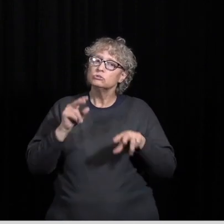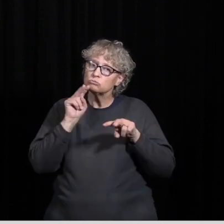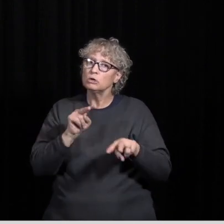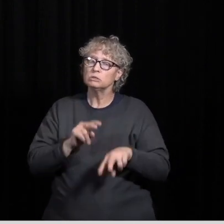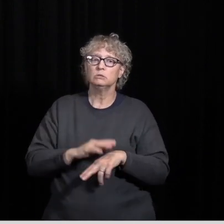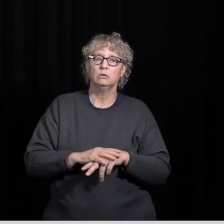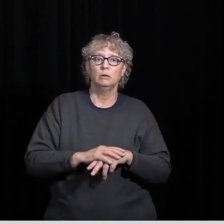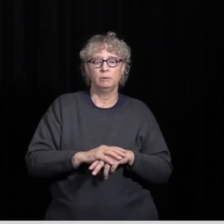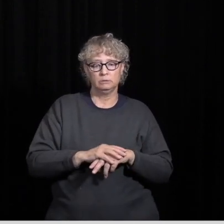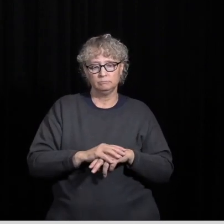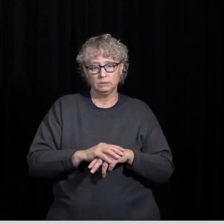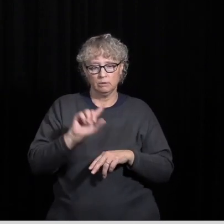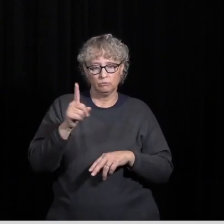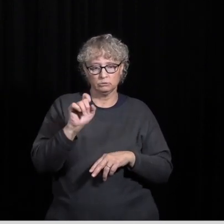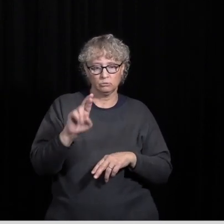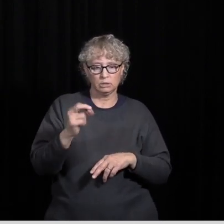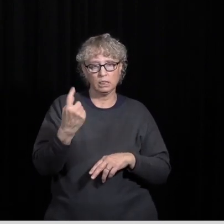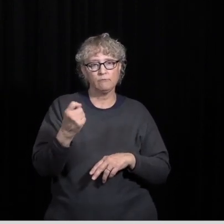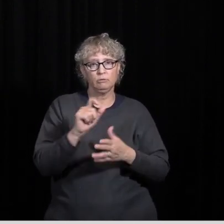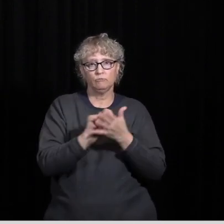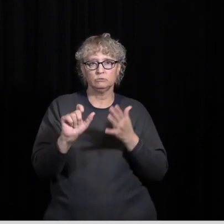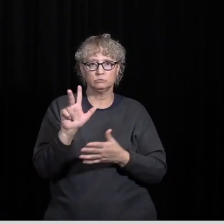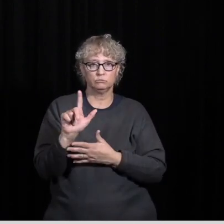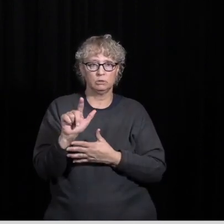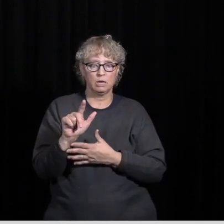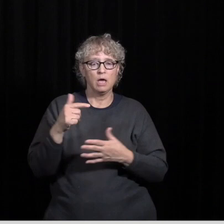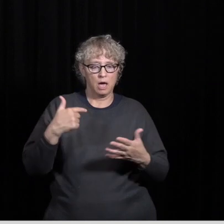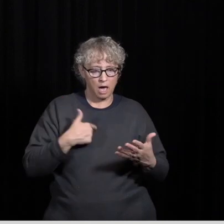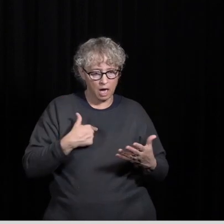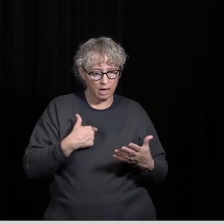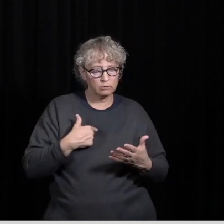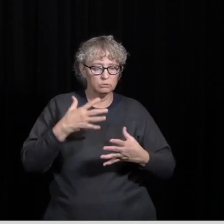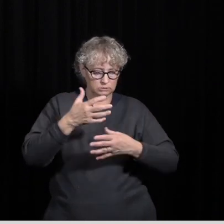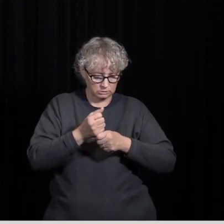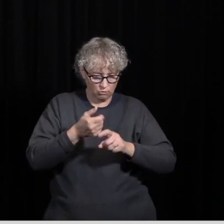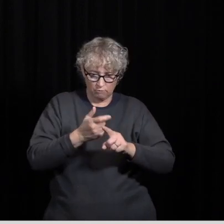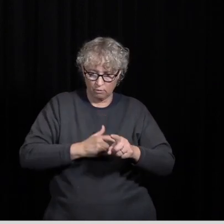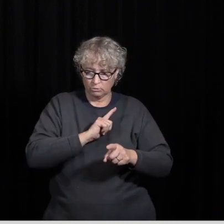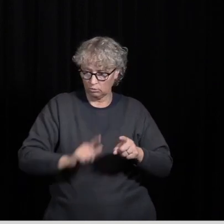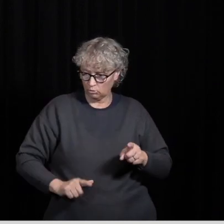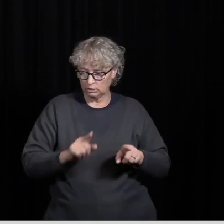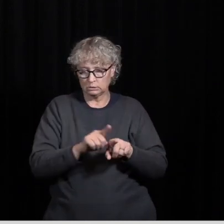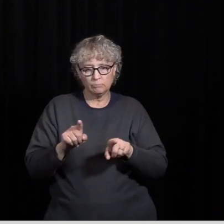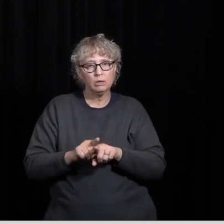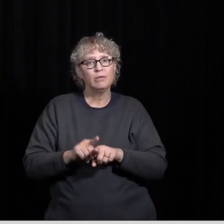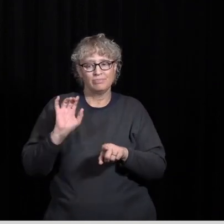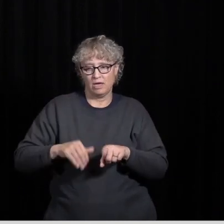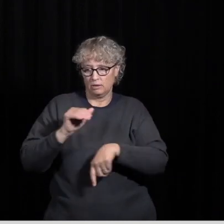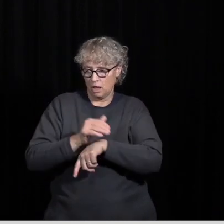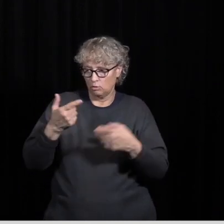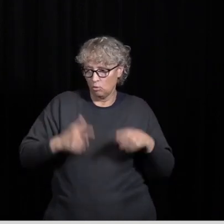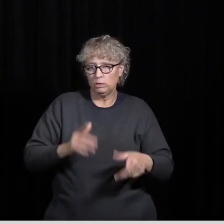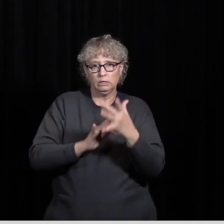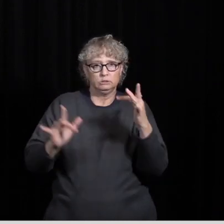this in chapter 11, verse 23. I received from the Lord what I also delivered to you, that the Lord Jesus, on the night that he was betrayed, remember